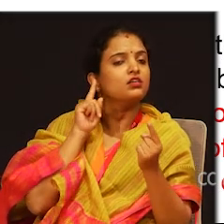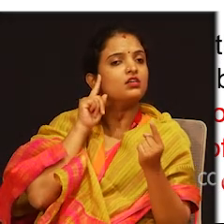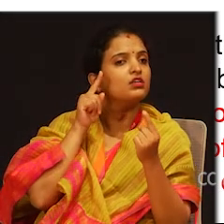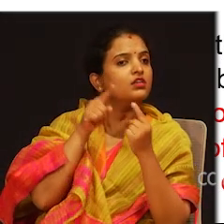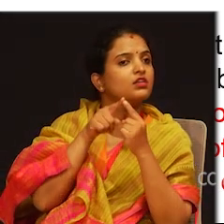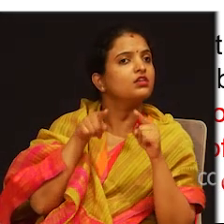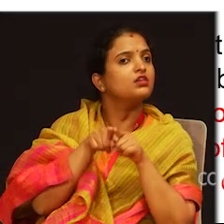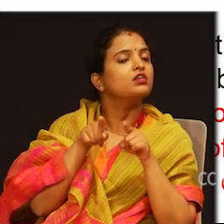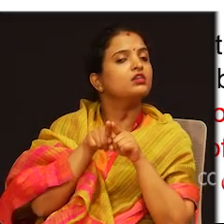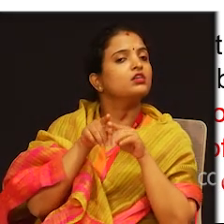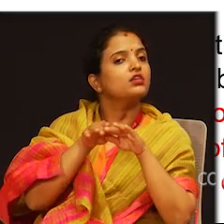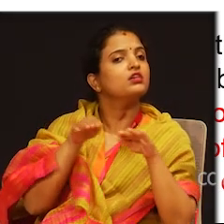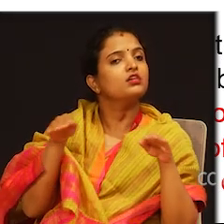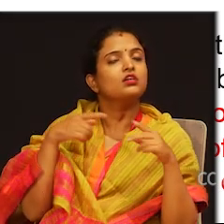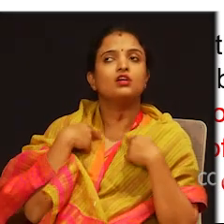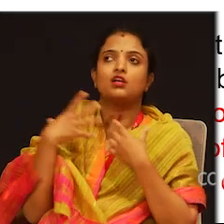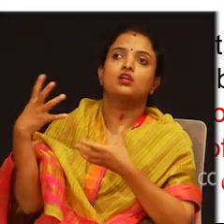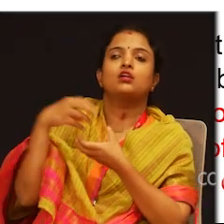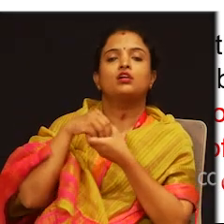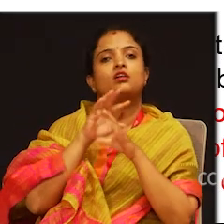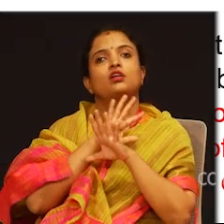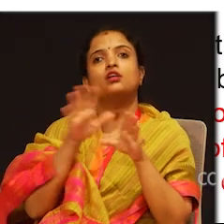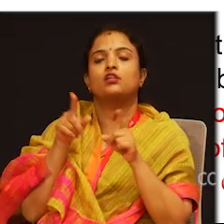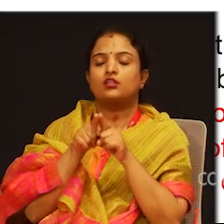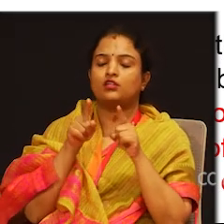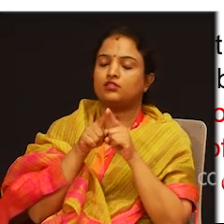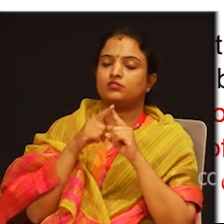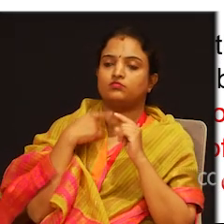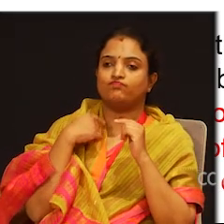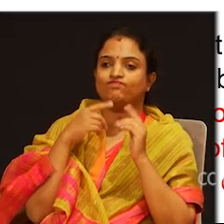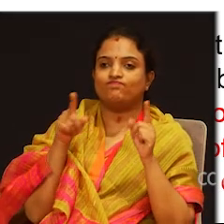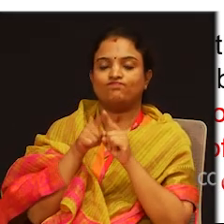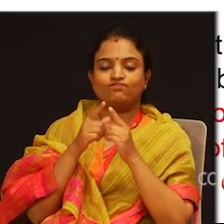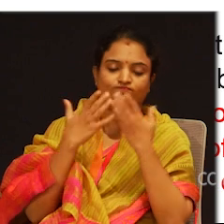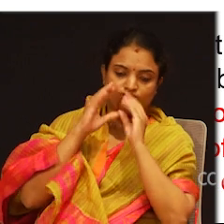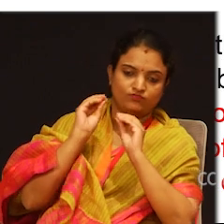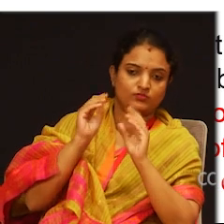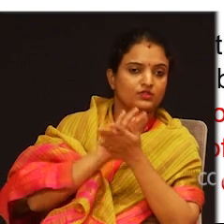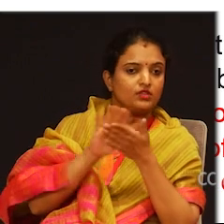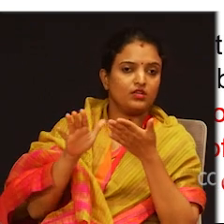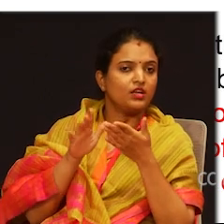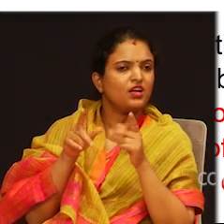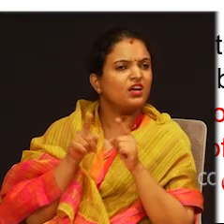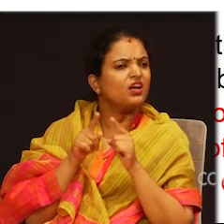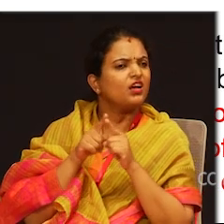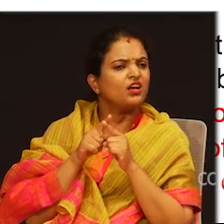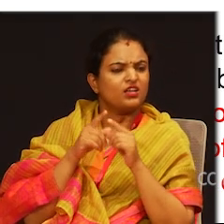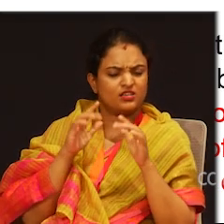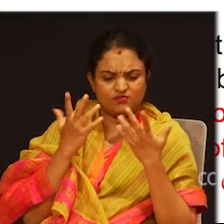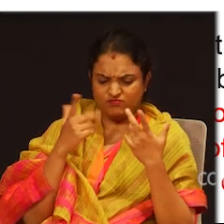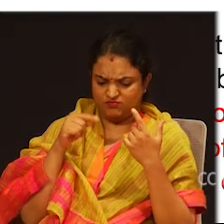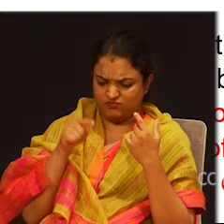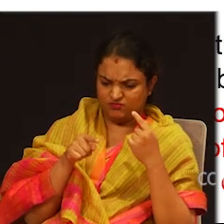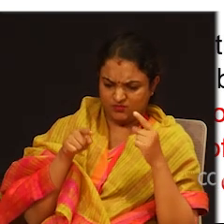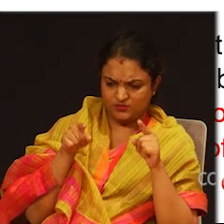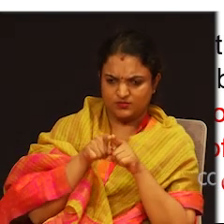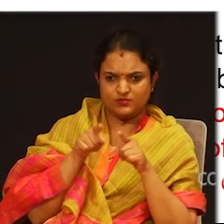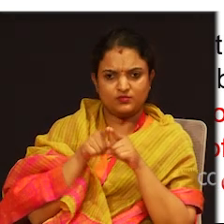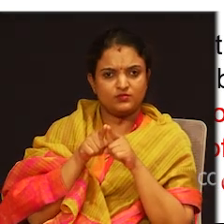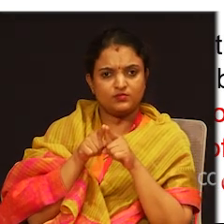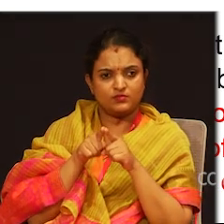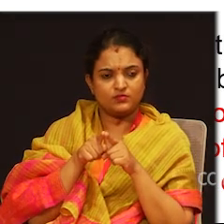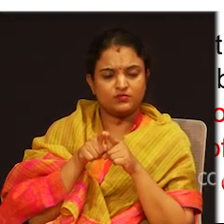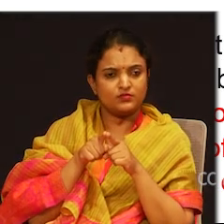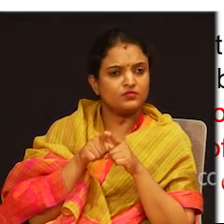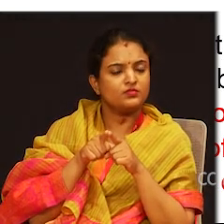getting children in and looking at our enrollment drives, you know. And we used to be very happy saying, this state's enrollment drive